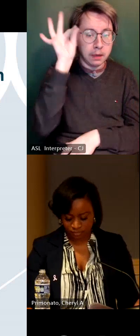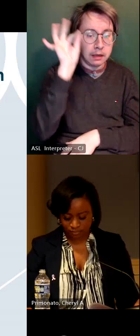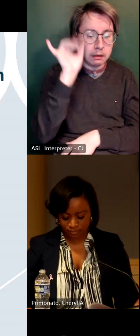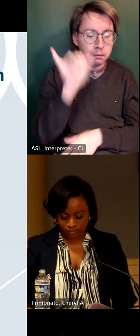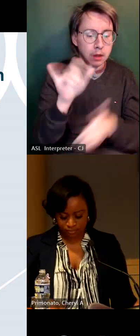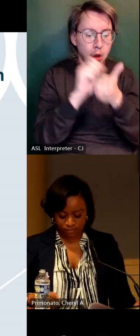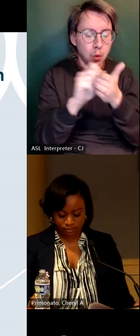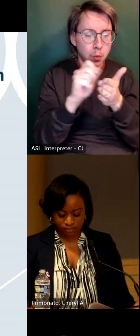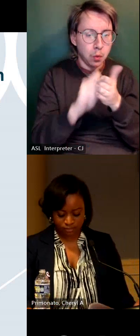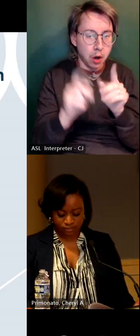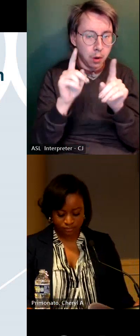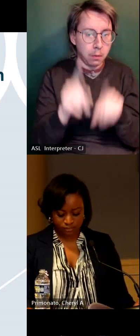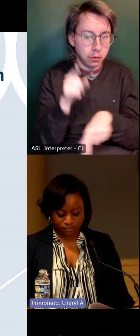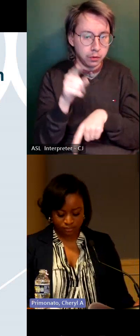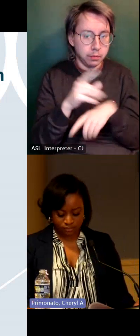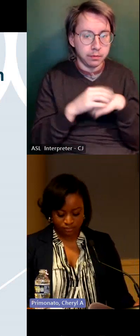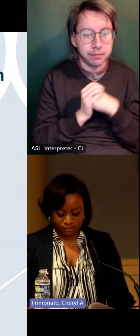motion?